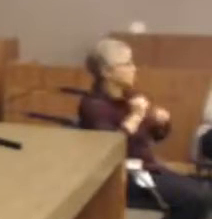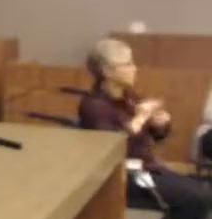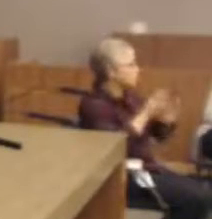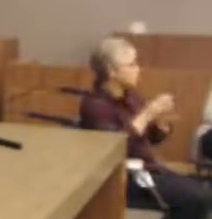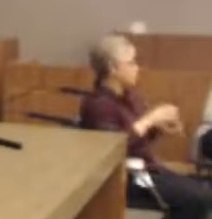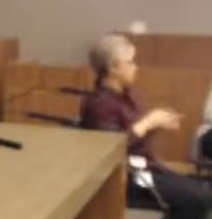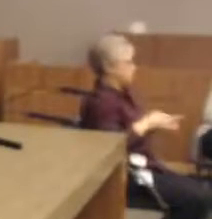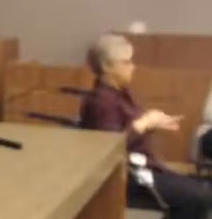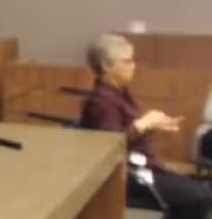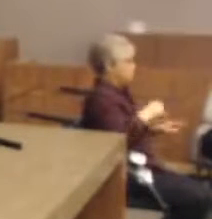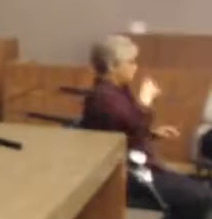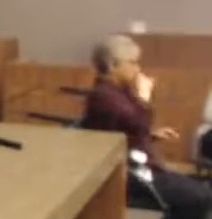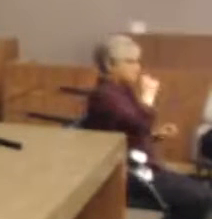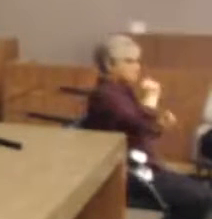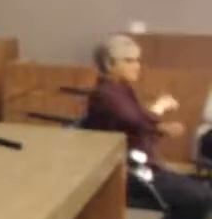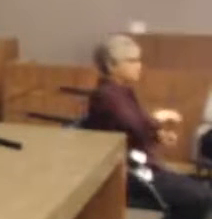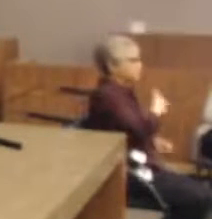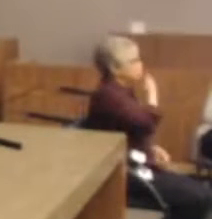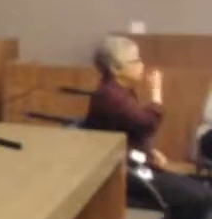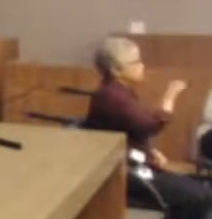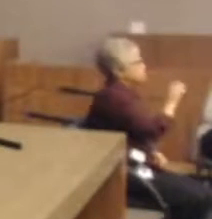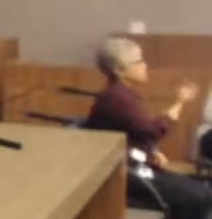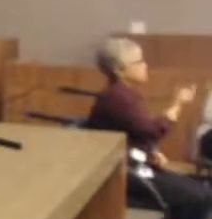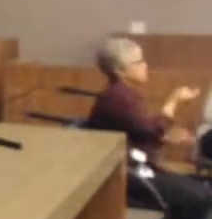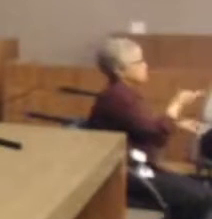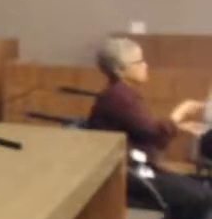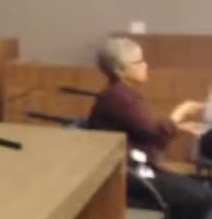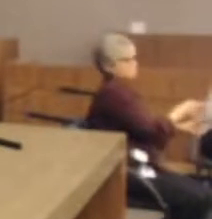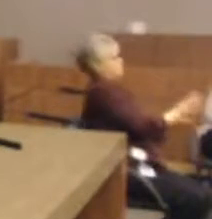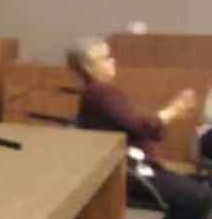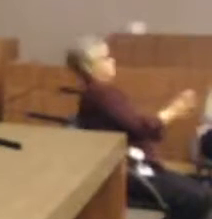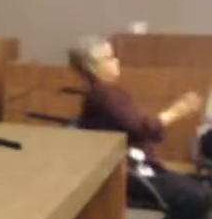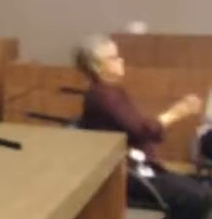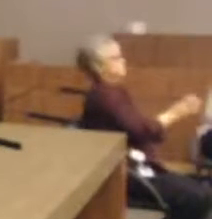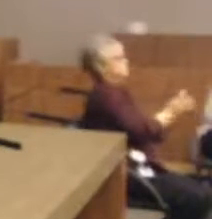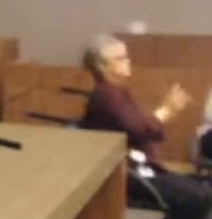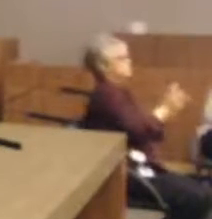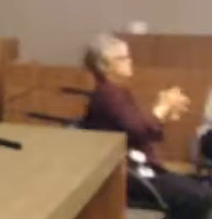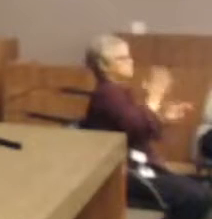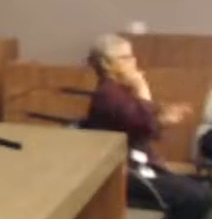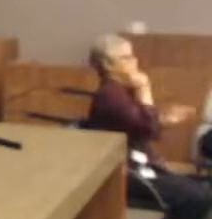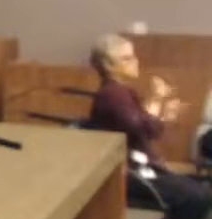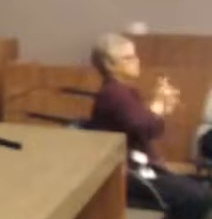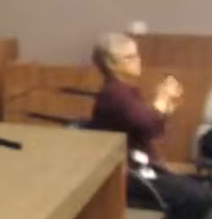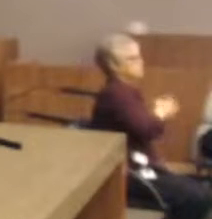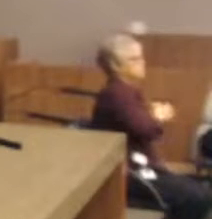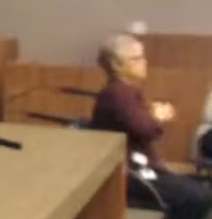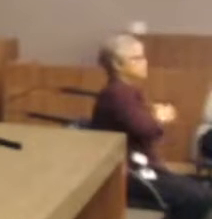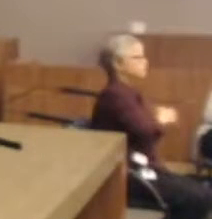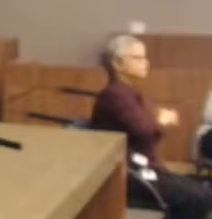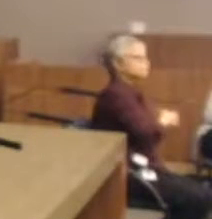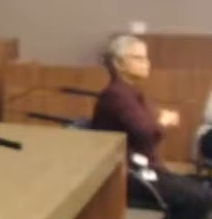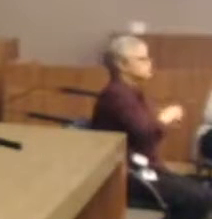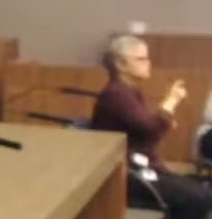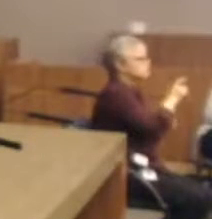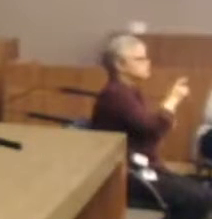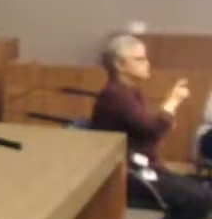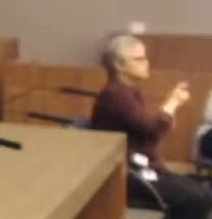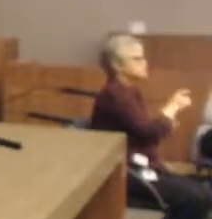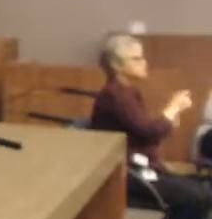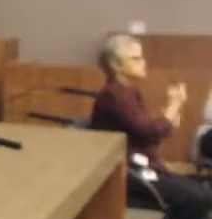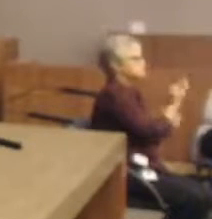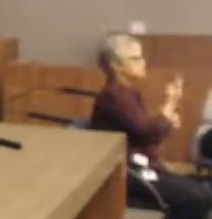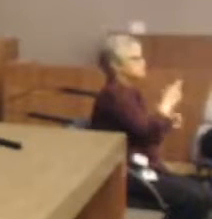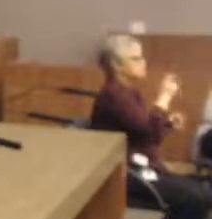just watching things or having things happen around them. So like witnessing domestic violence. They don't actually have to be the target of the violence,